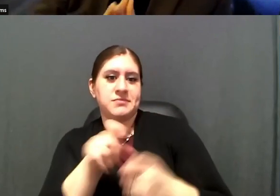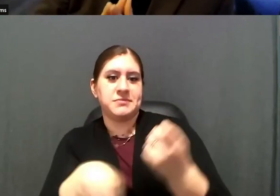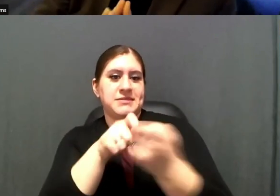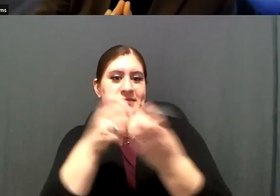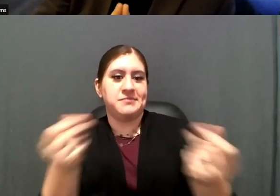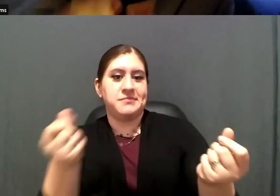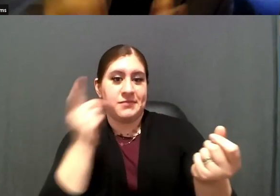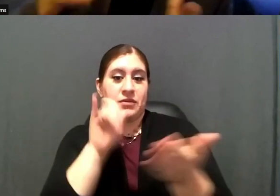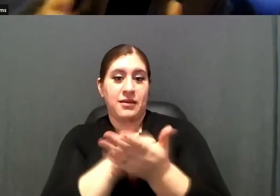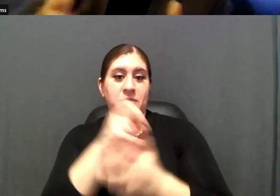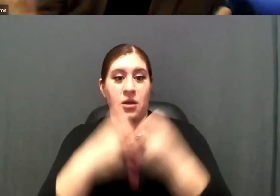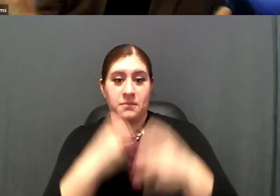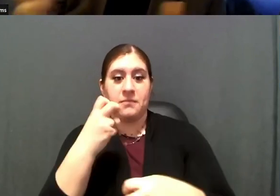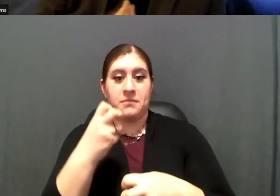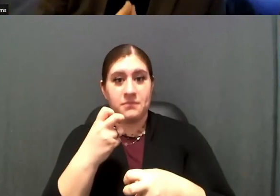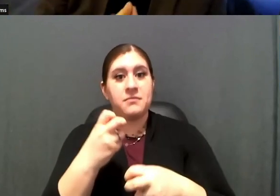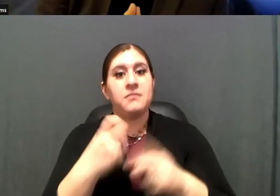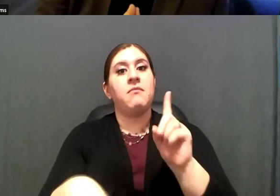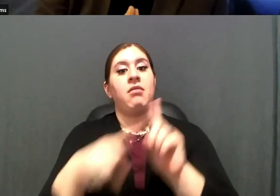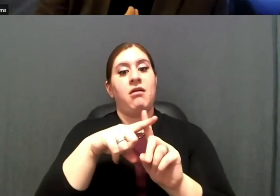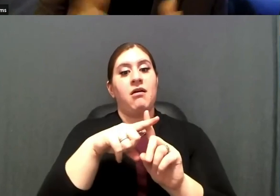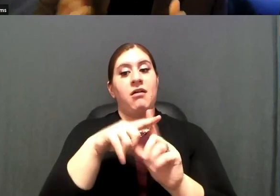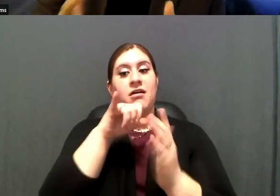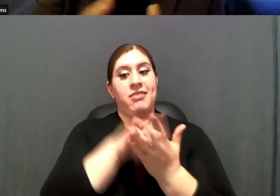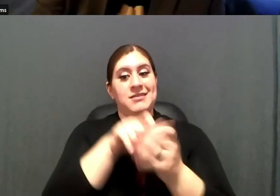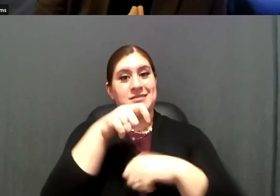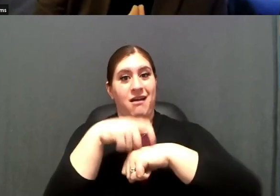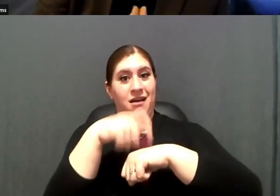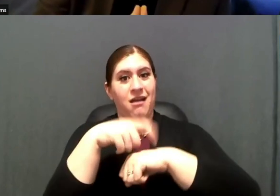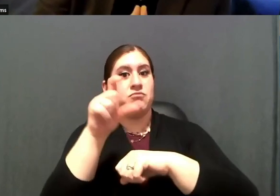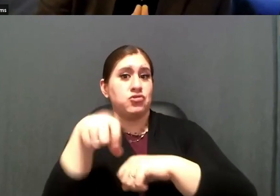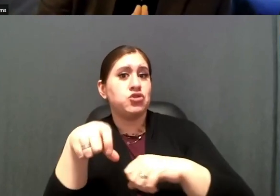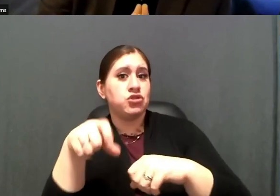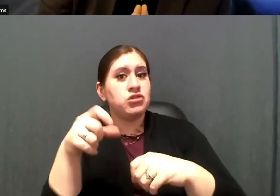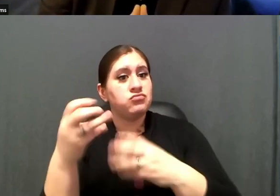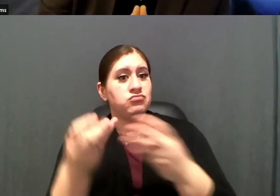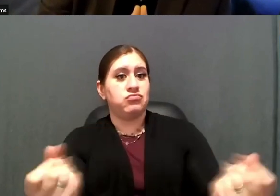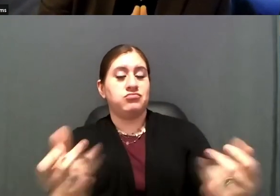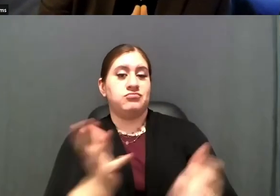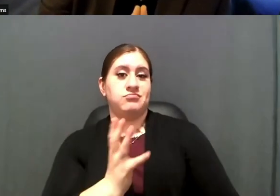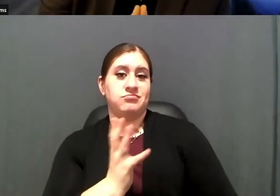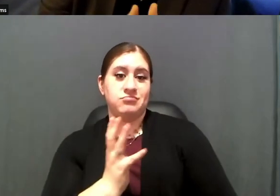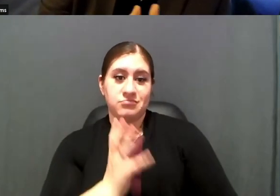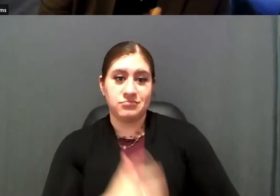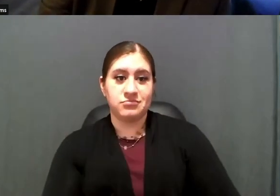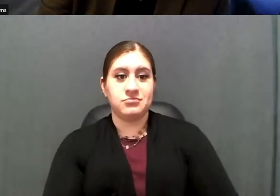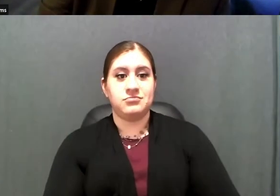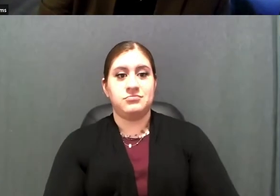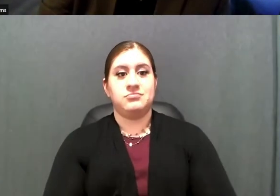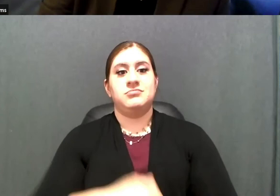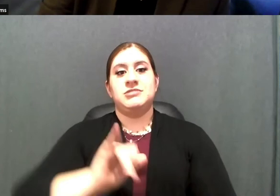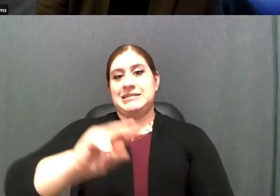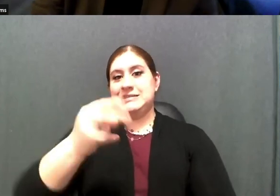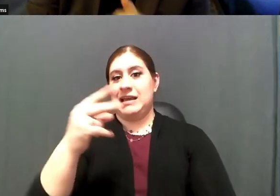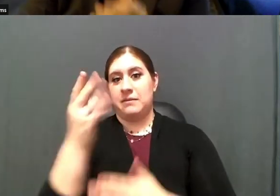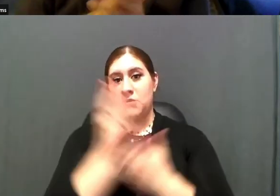for a problem? And by the time you get to that point, you should be able to do that. And then that second part of that